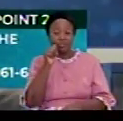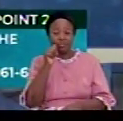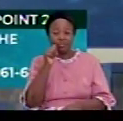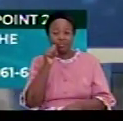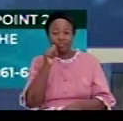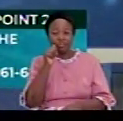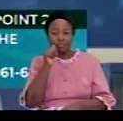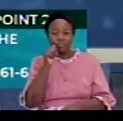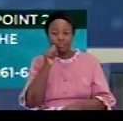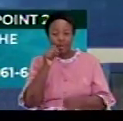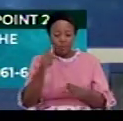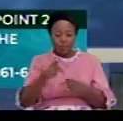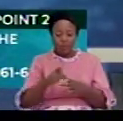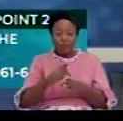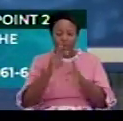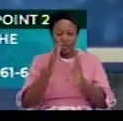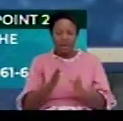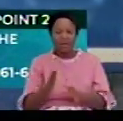Professional.